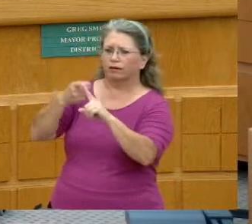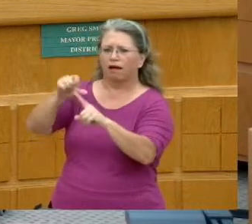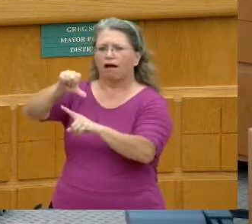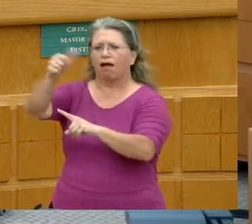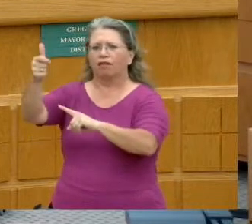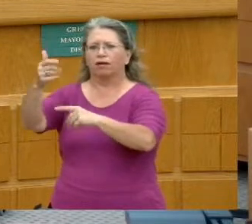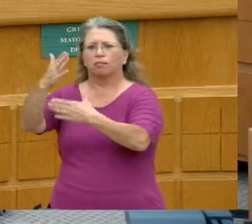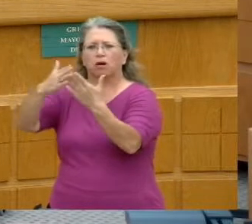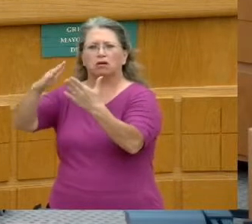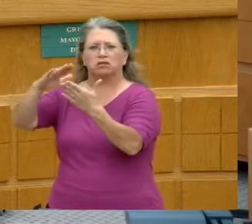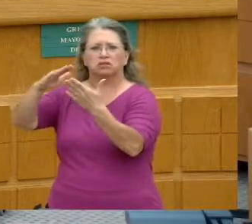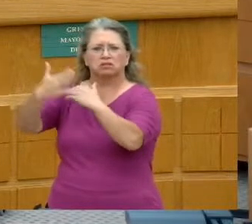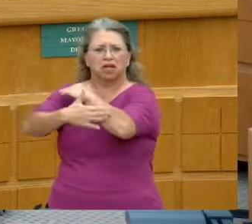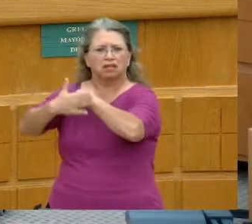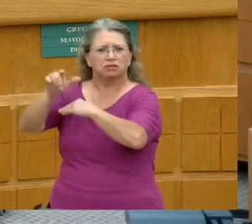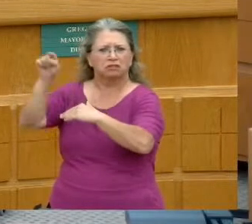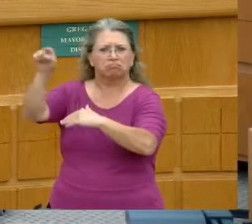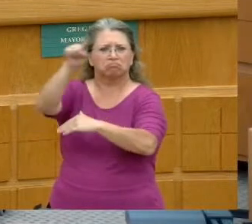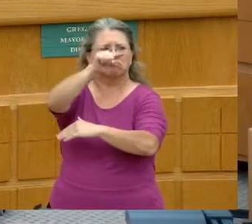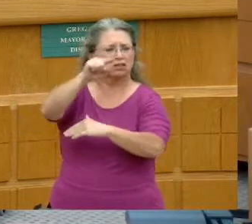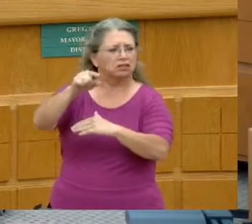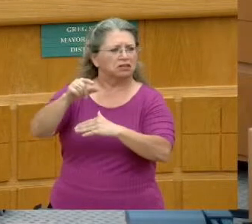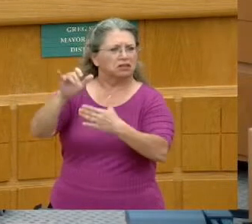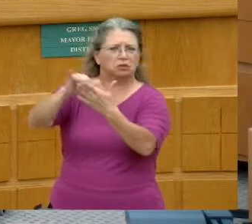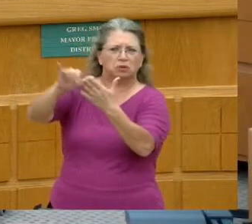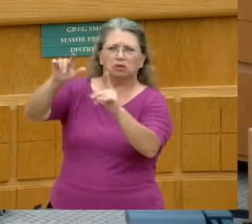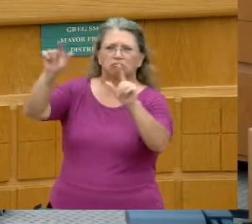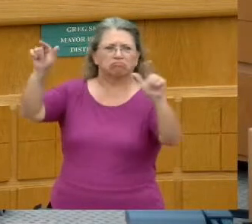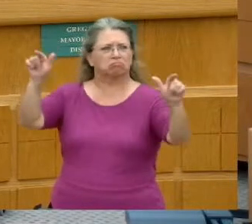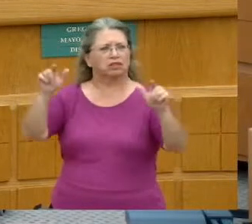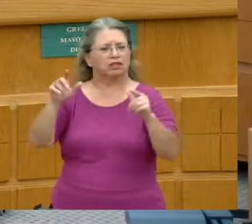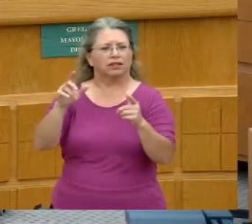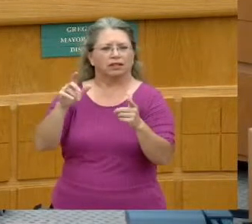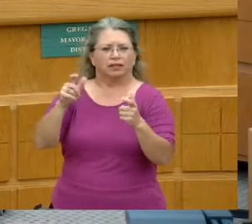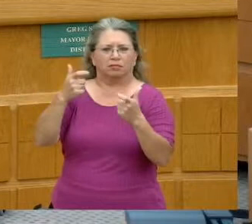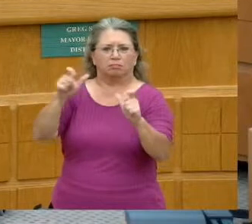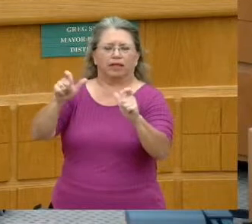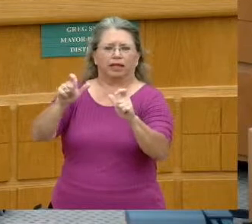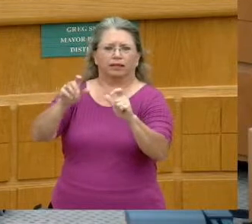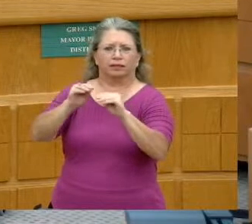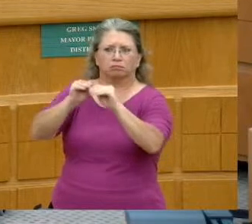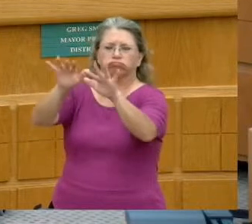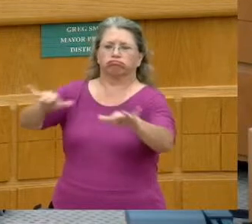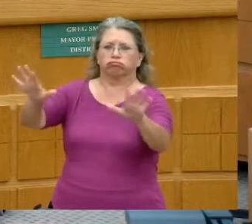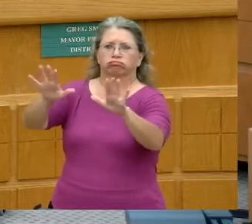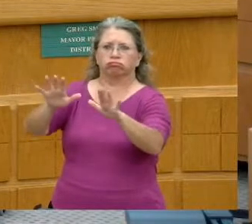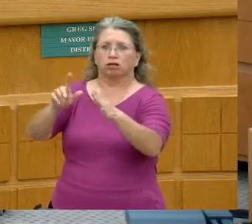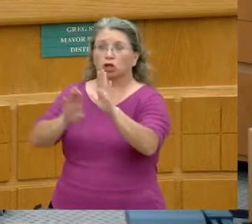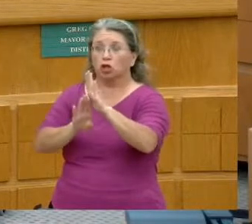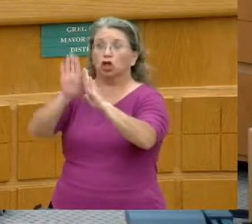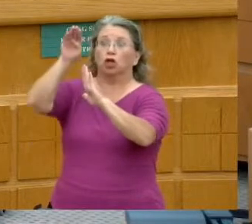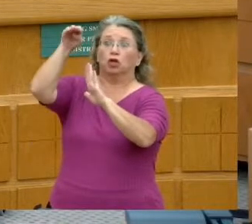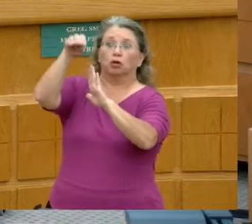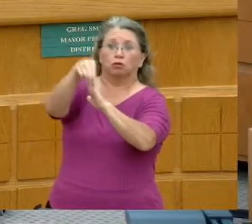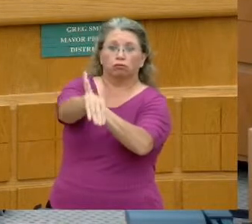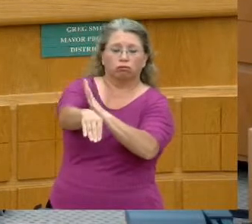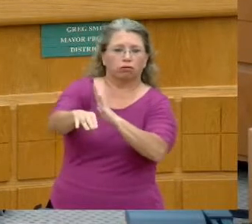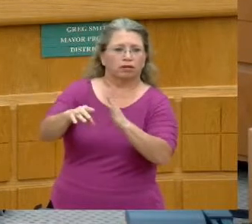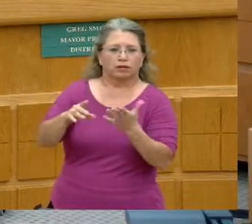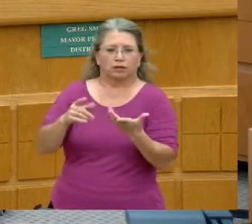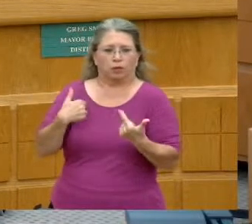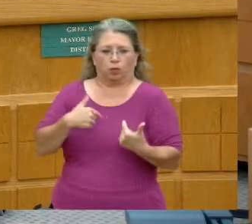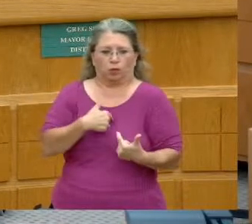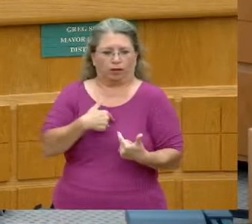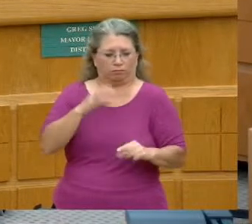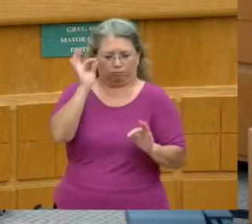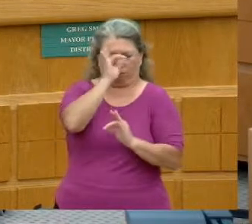like New York, where there was a big outbreak, but we didn't have a good sense of what our curve would look like or what the future would look like. And so we